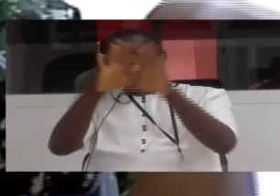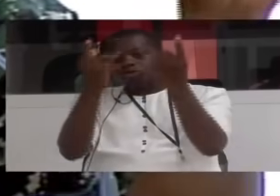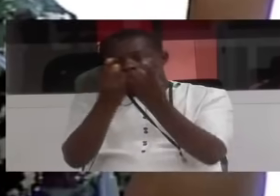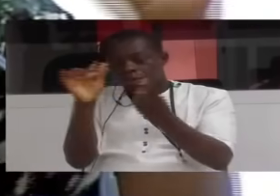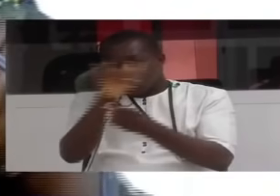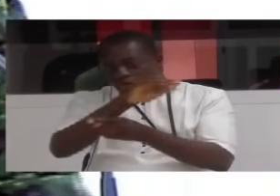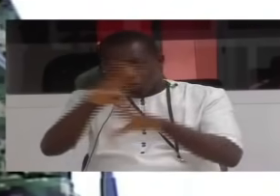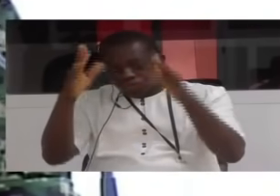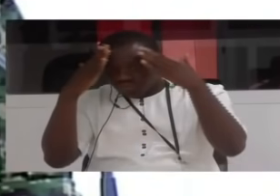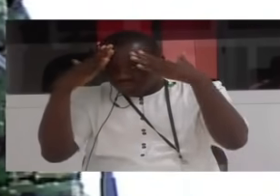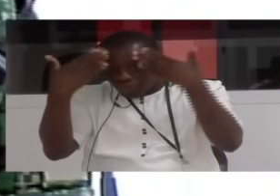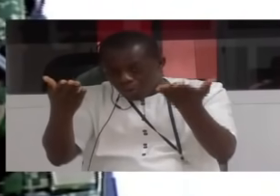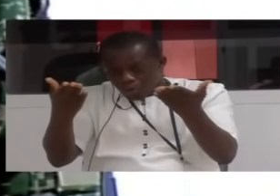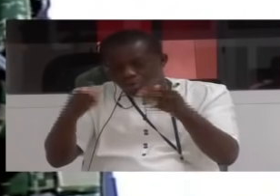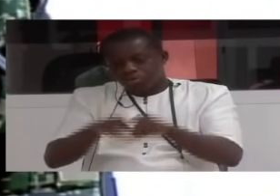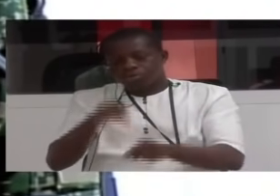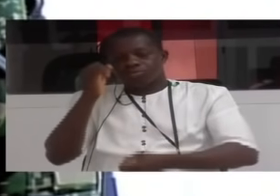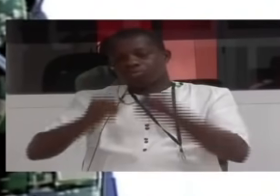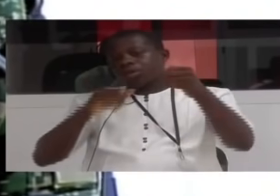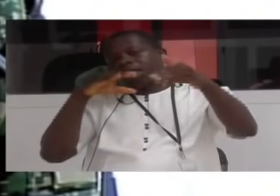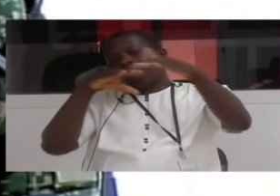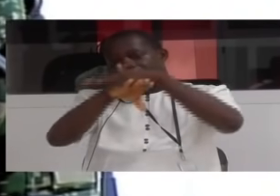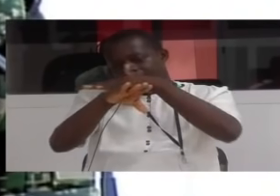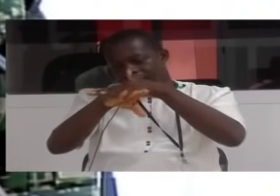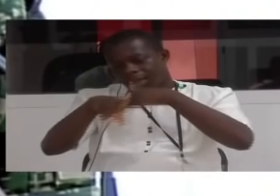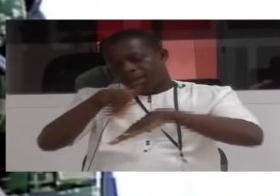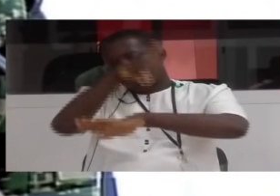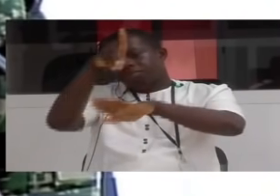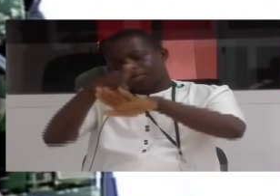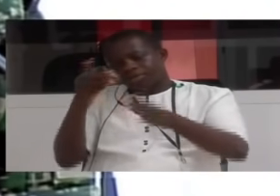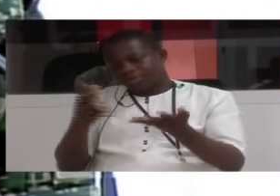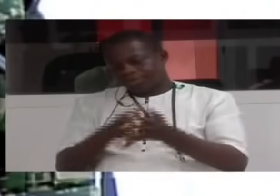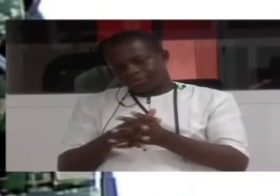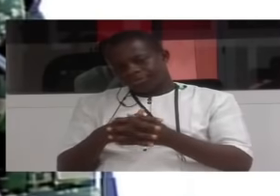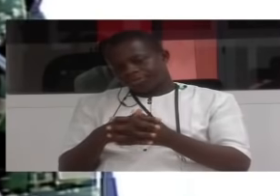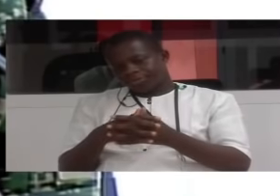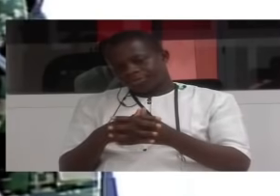ñu duga ci biir. So that if we saw anything that we cannot make out, we just run away.